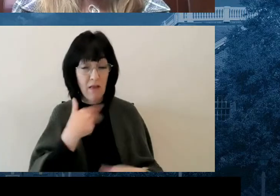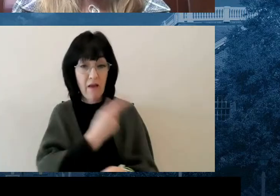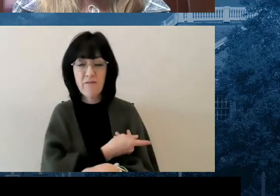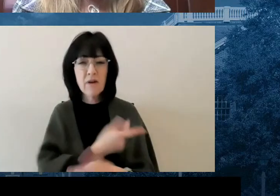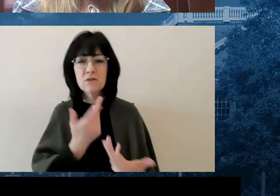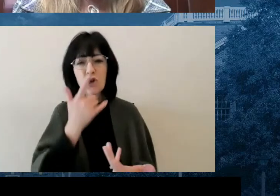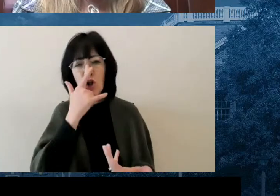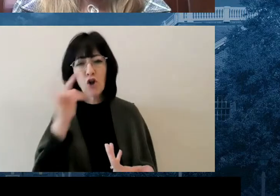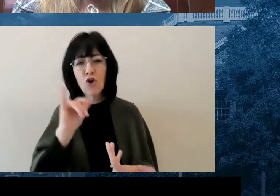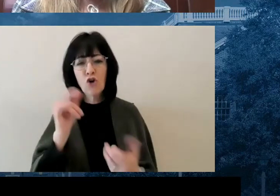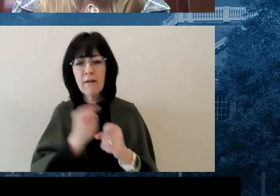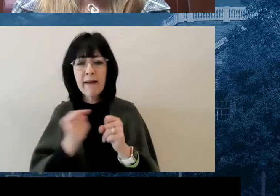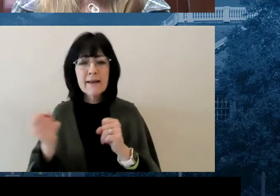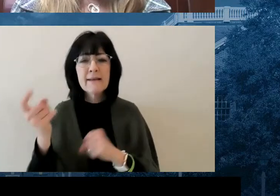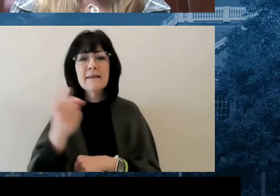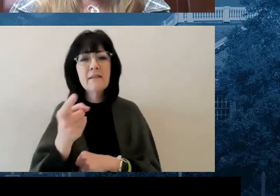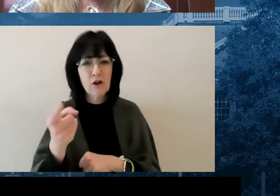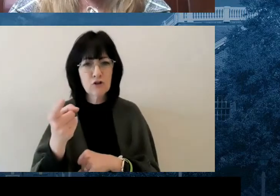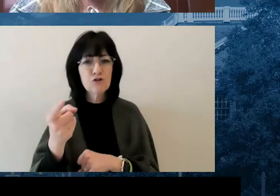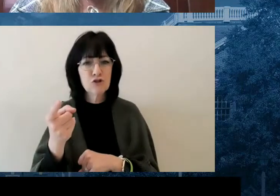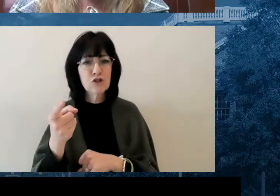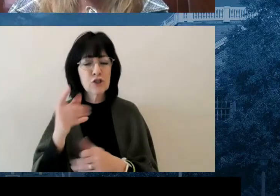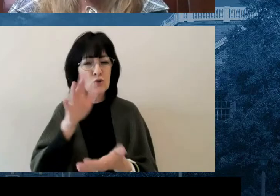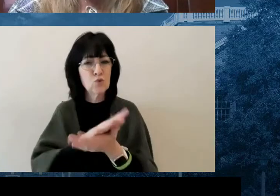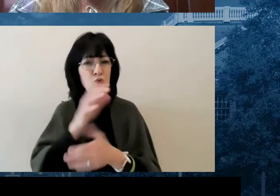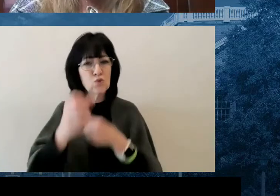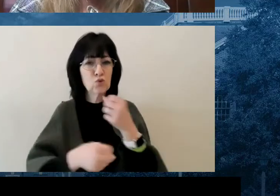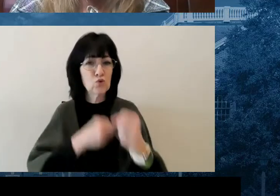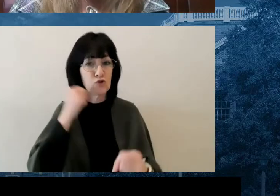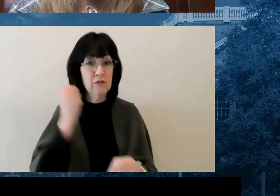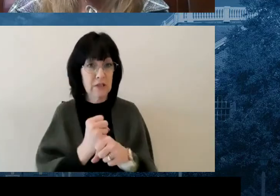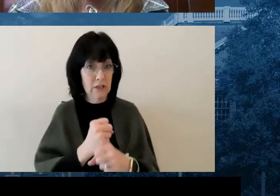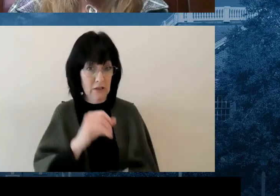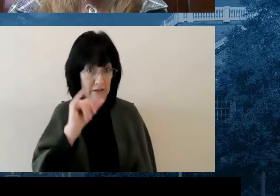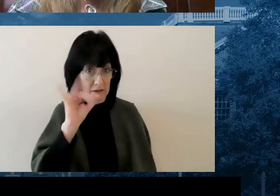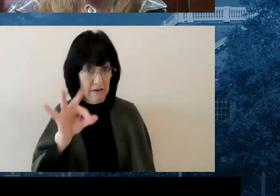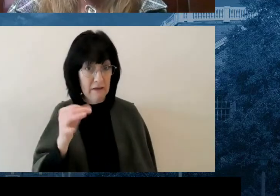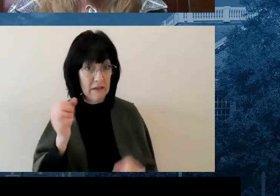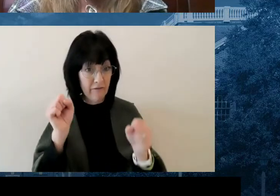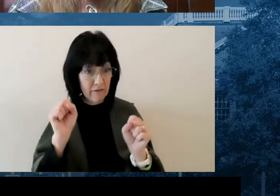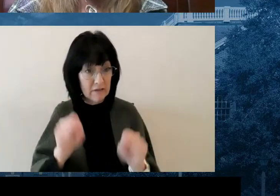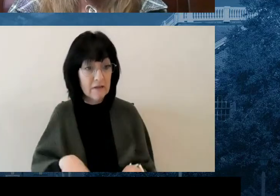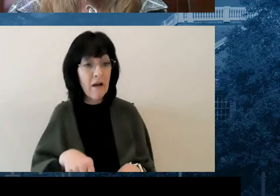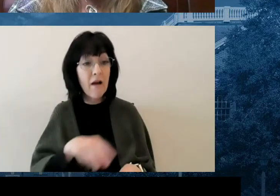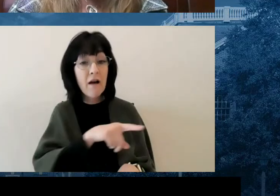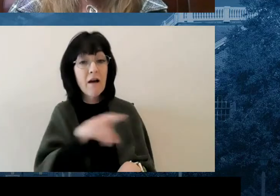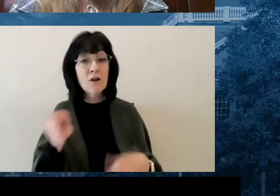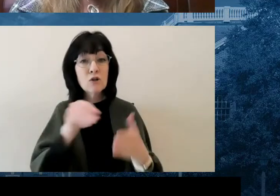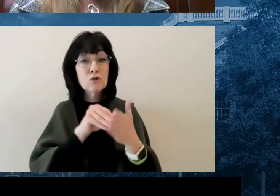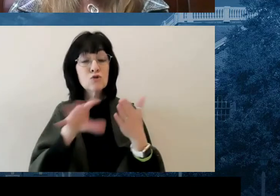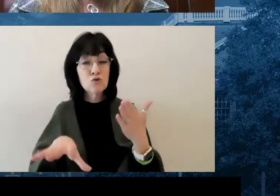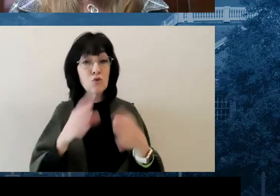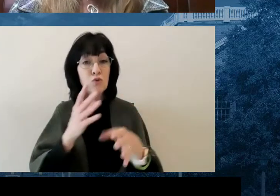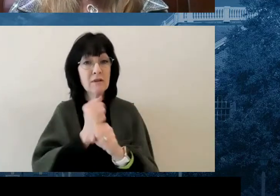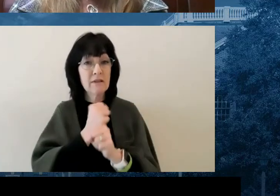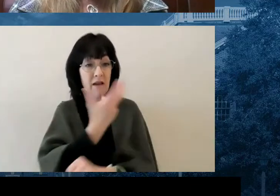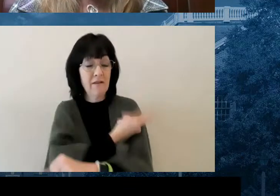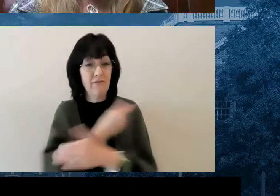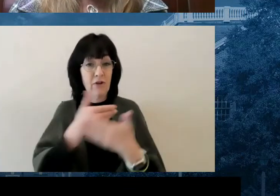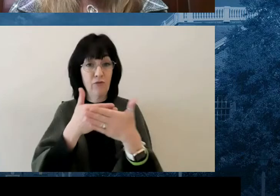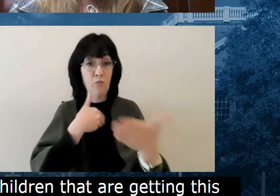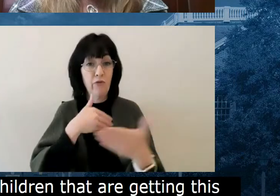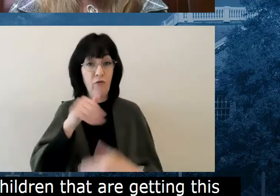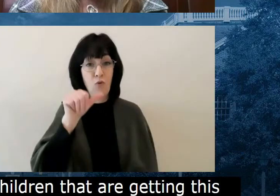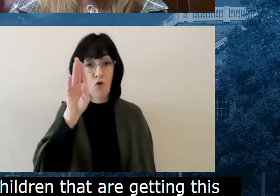significant portion of those people can get the vaccine before August and September? Yeah, so I'll let Dr.